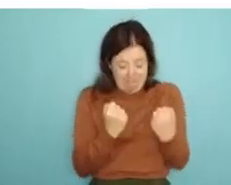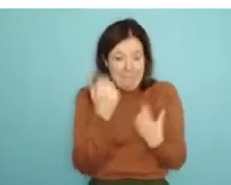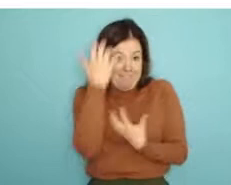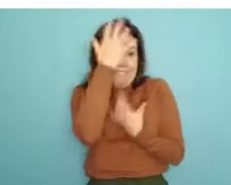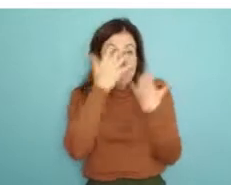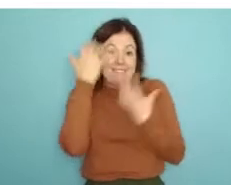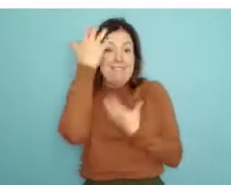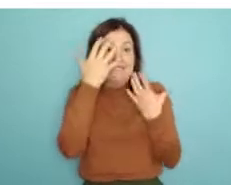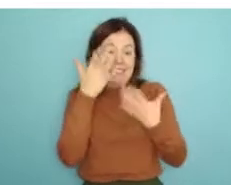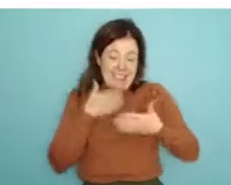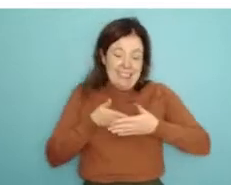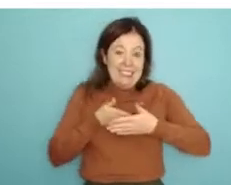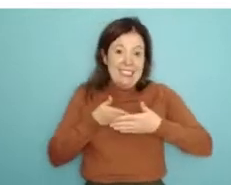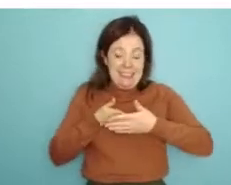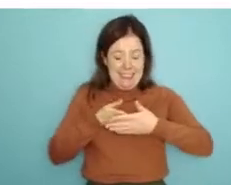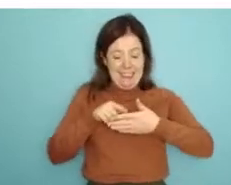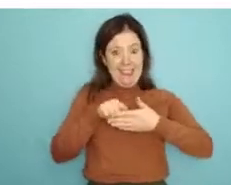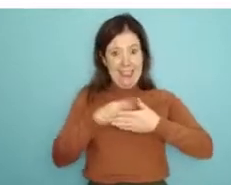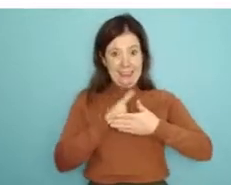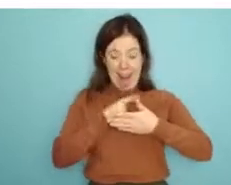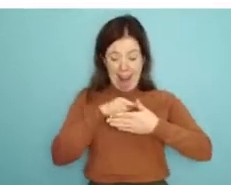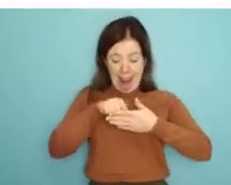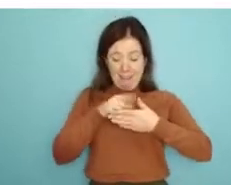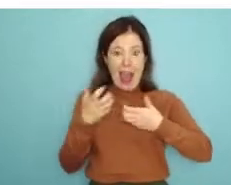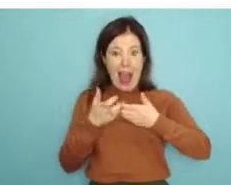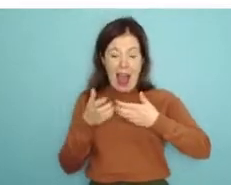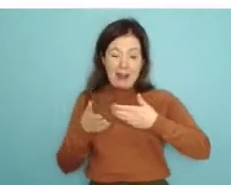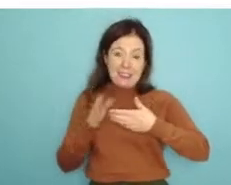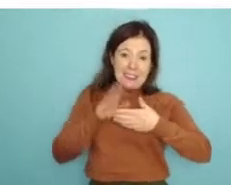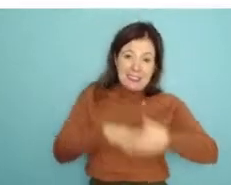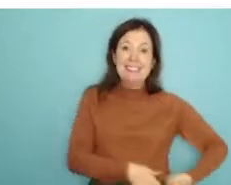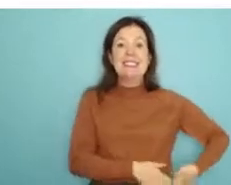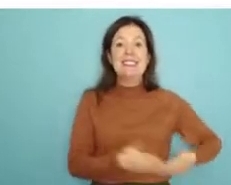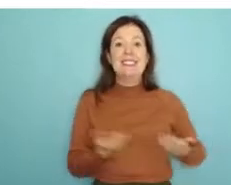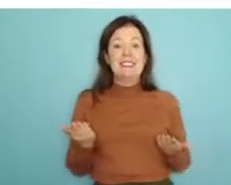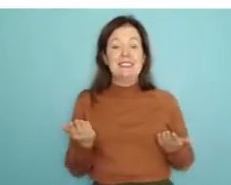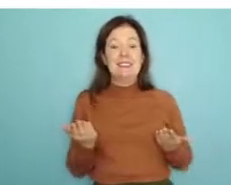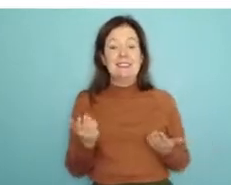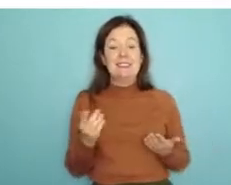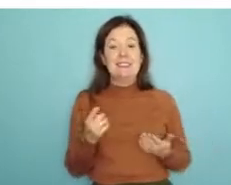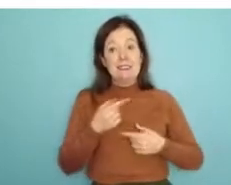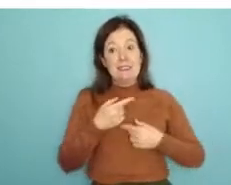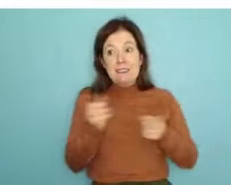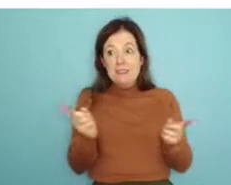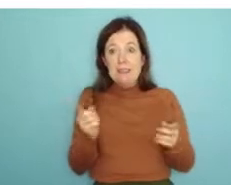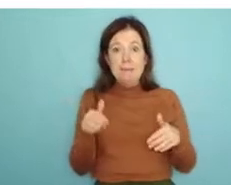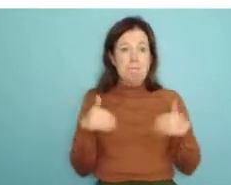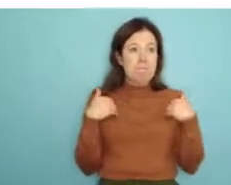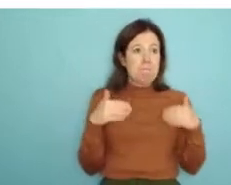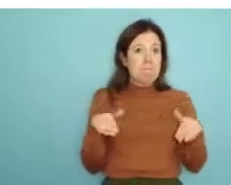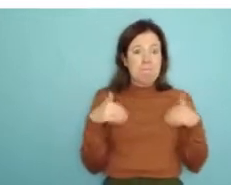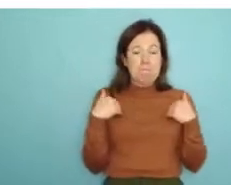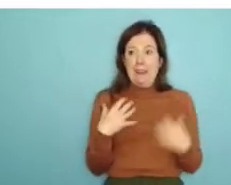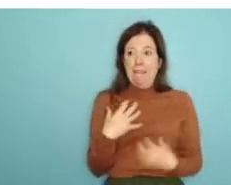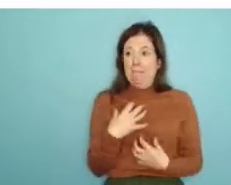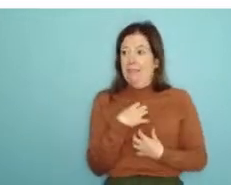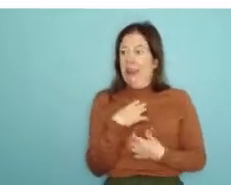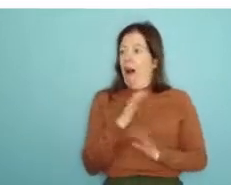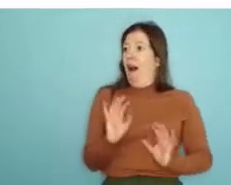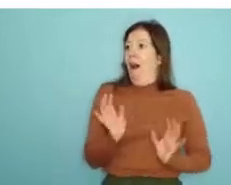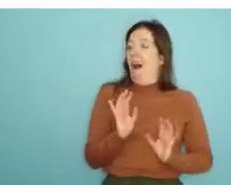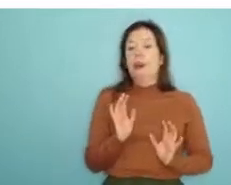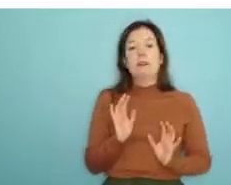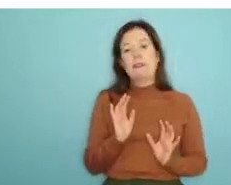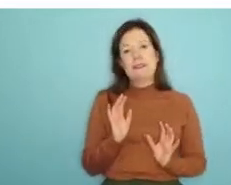it's quite hard to overcome this, but really, if we don't step forward, if we don't feel the fear and do it anyway, then we're never going